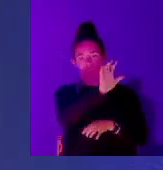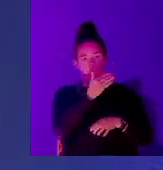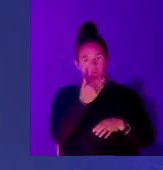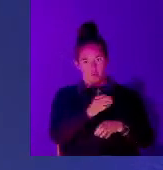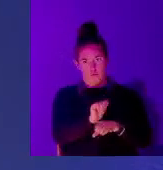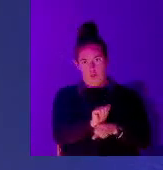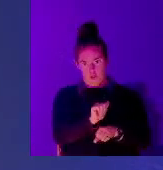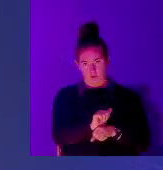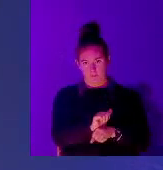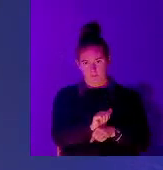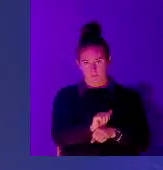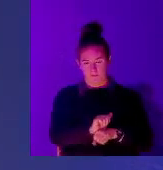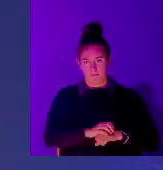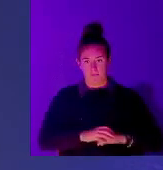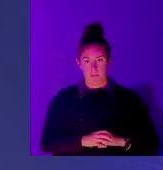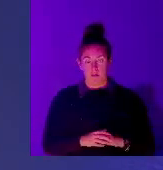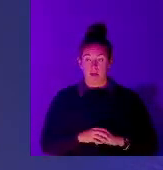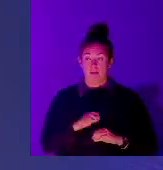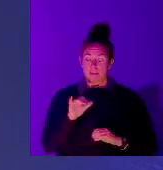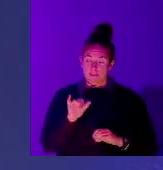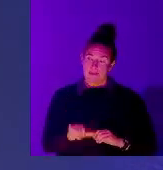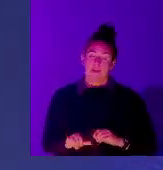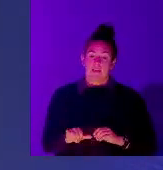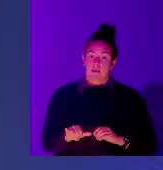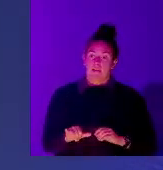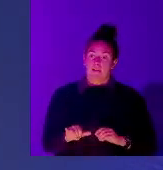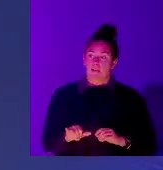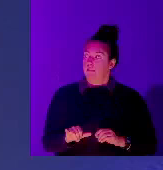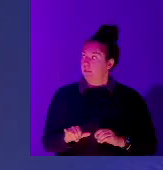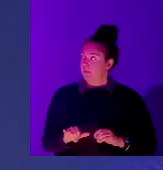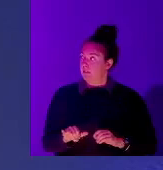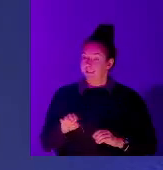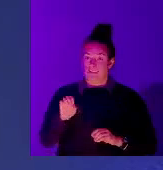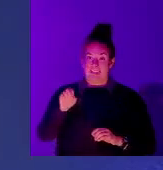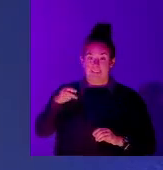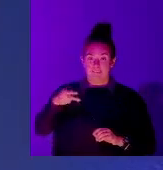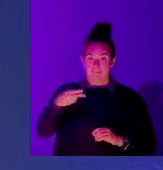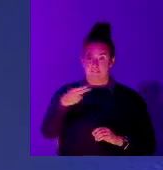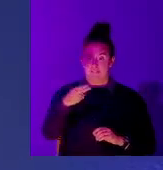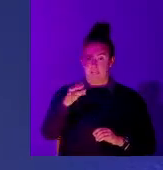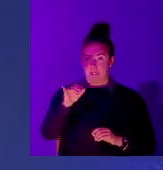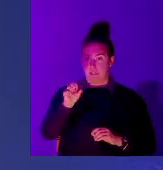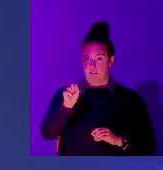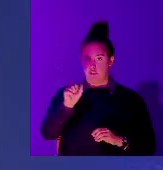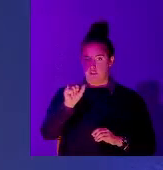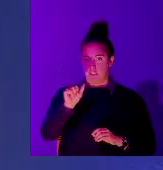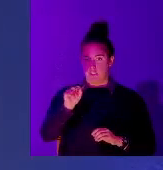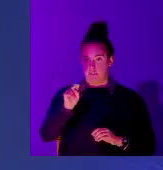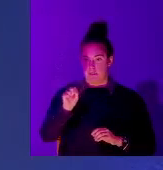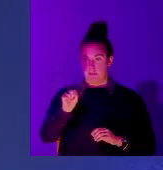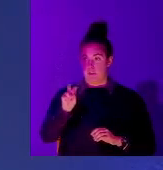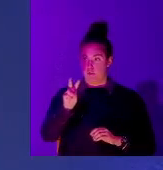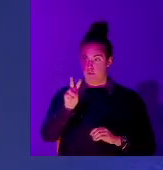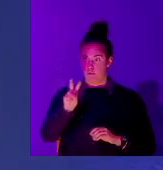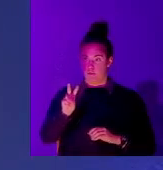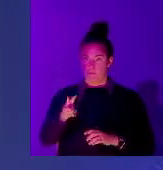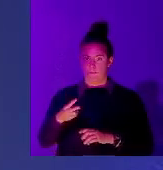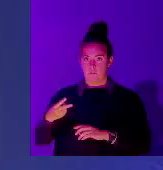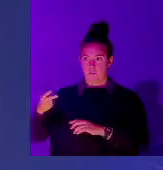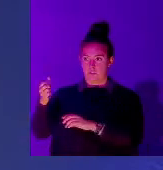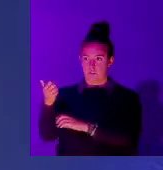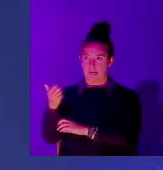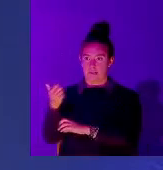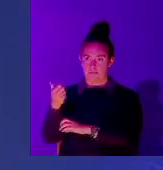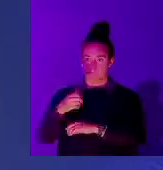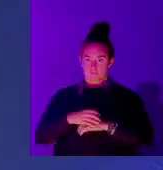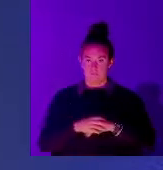That is Ephesians 2, verse 10. We often stop at verse